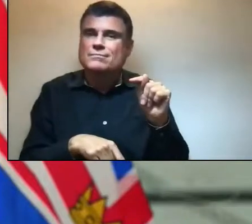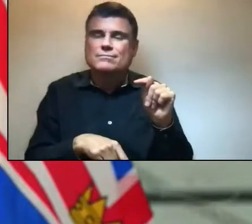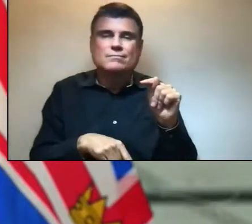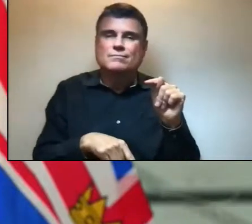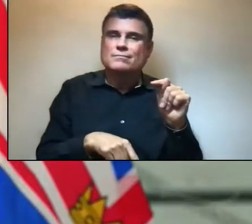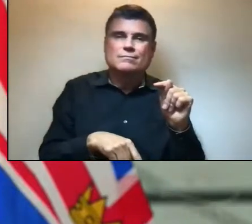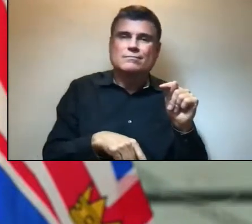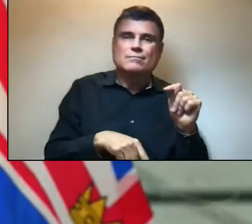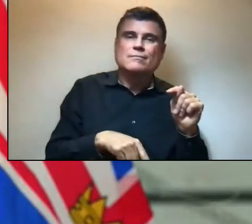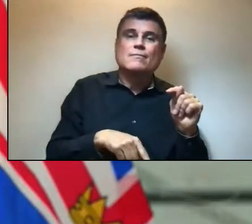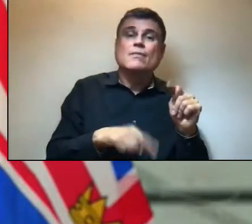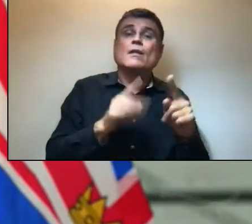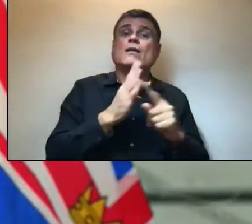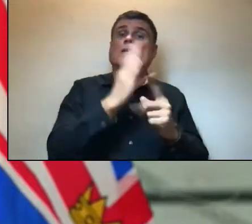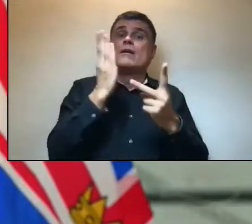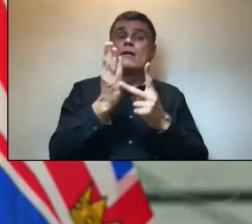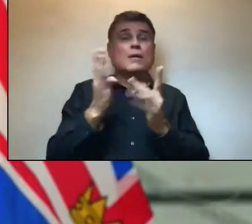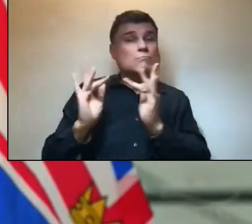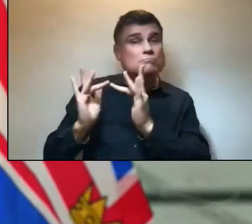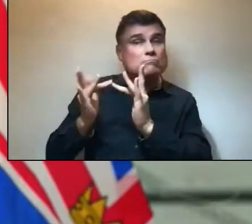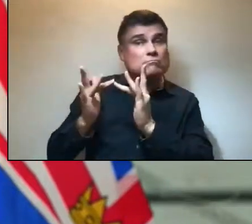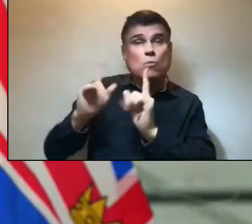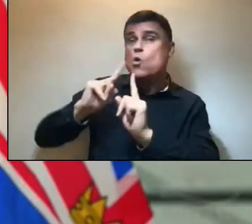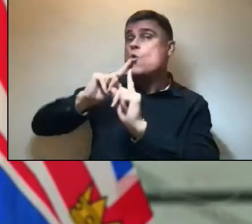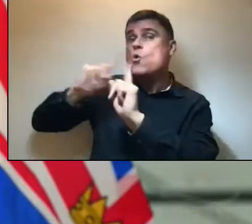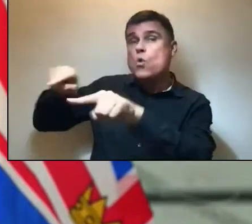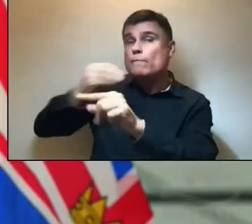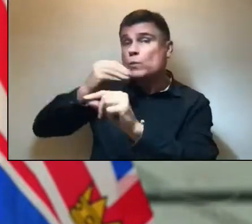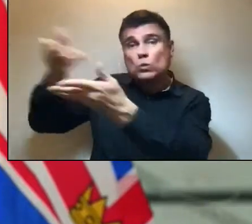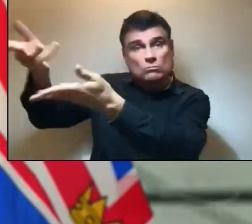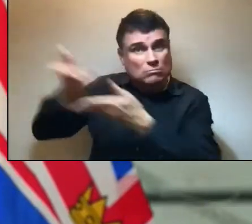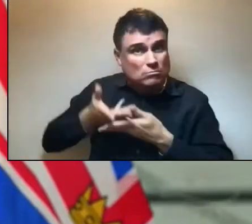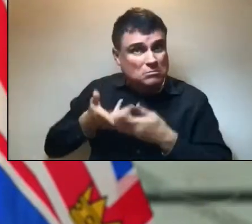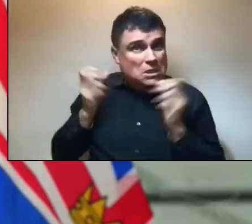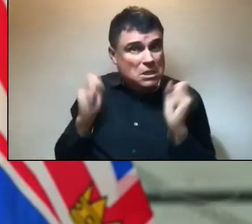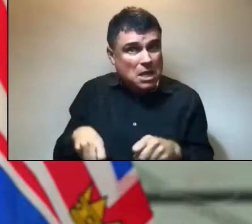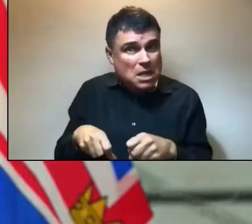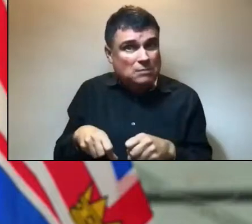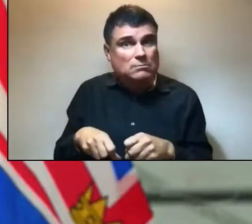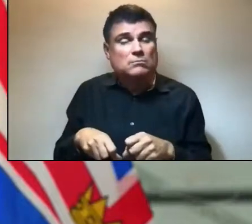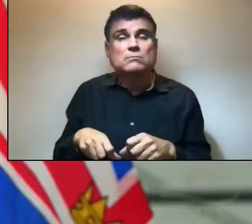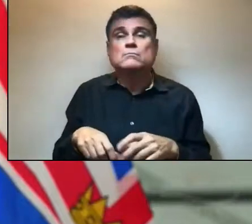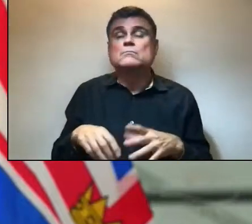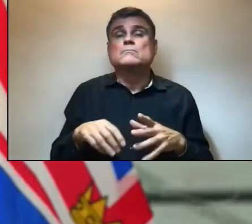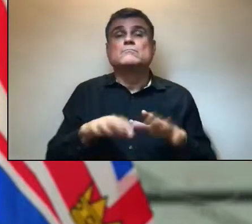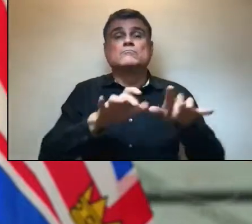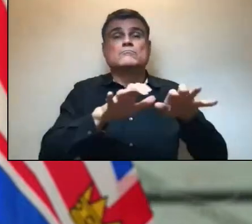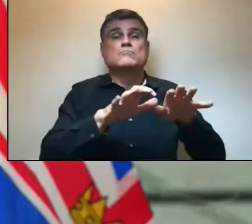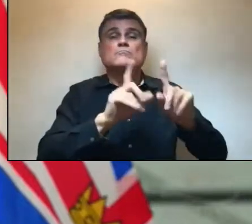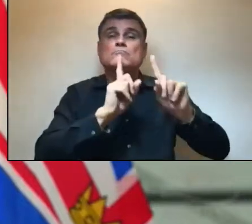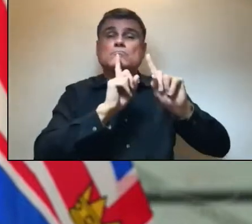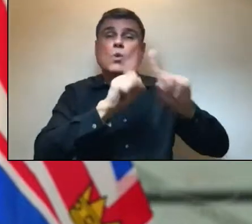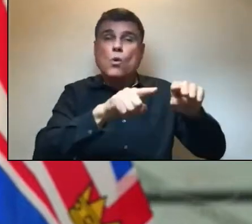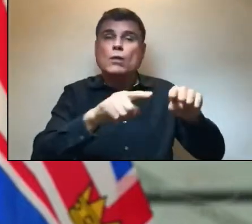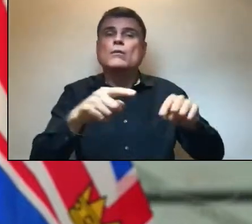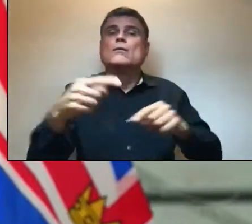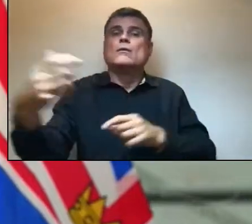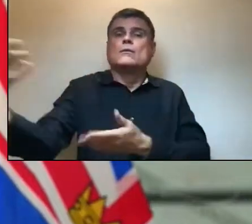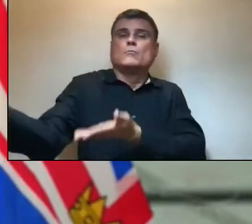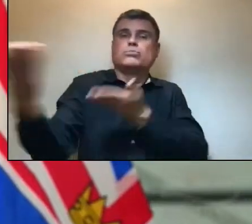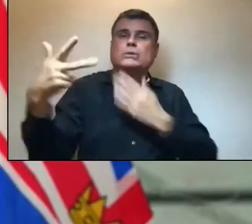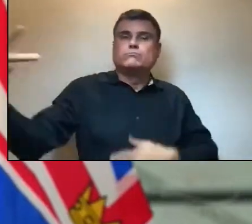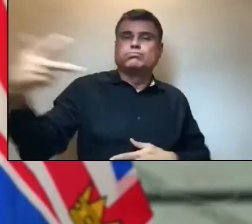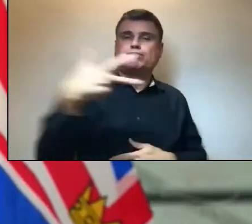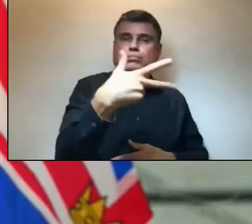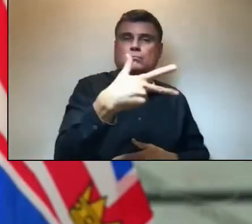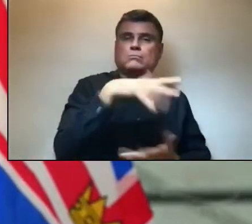You can have curbside pickup. You can have somebody, and I know many retail outlets are doing this, where people will get what you